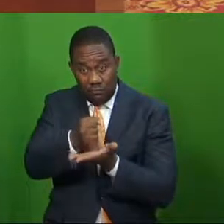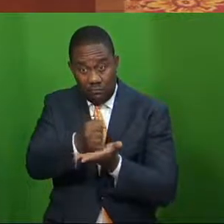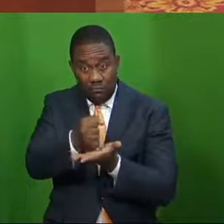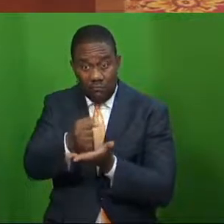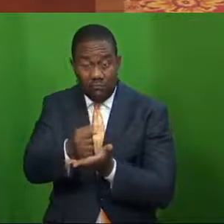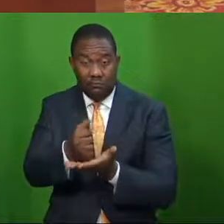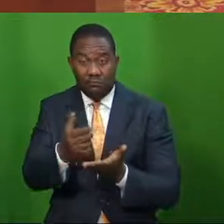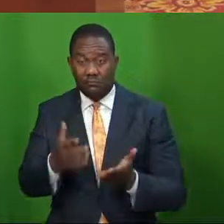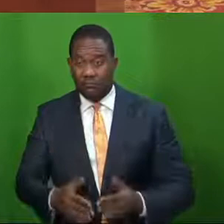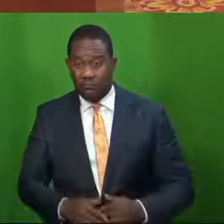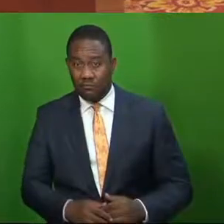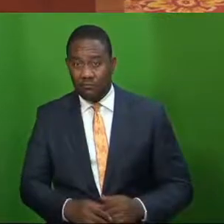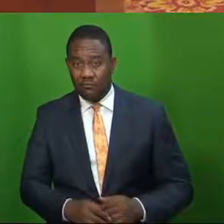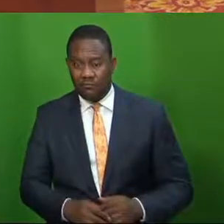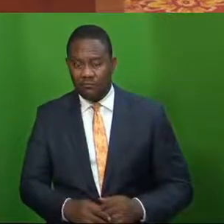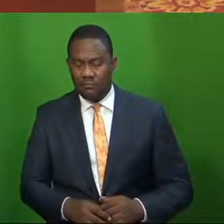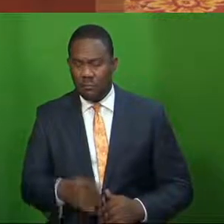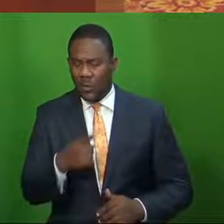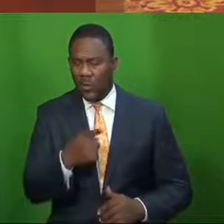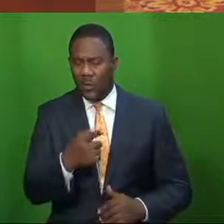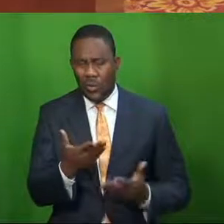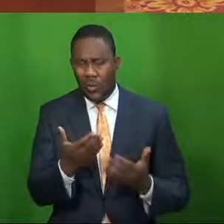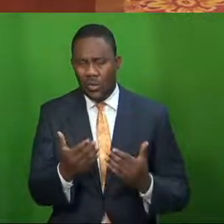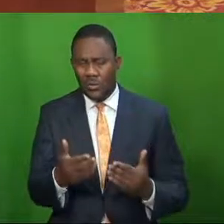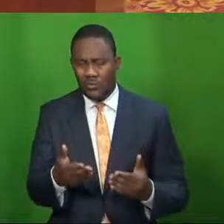obligation to fast track the approval process